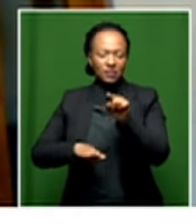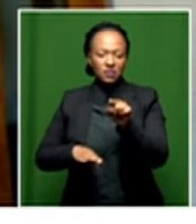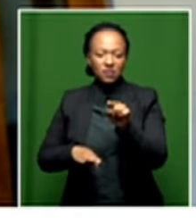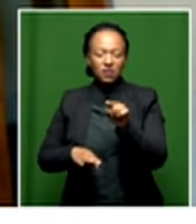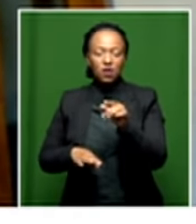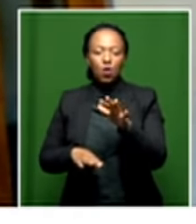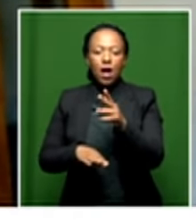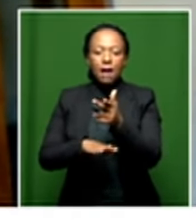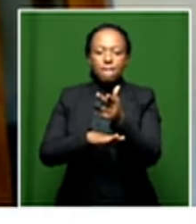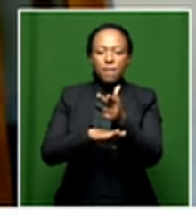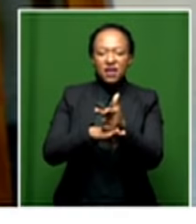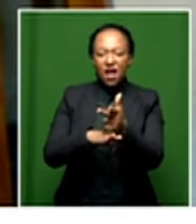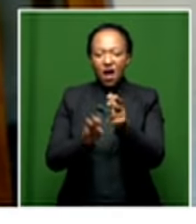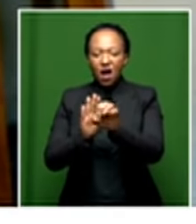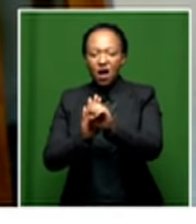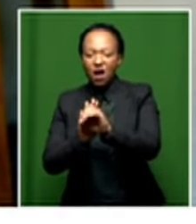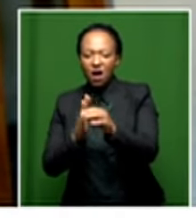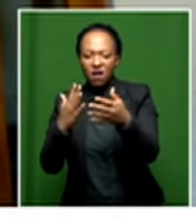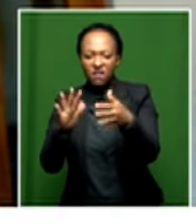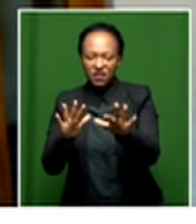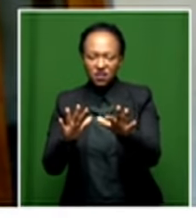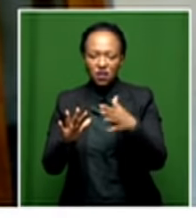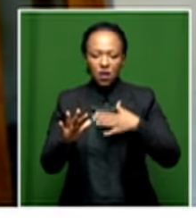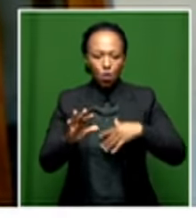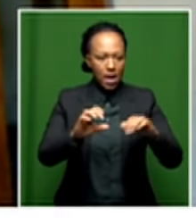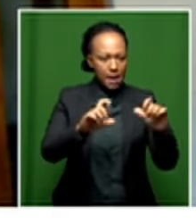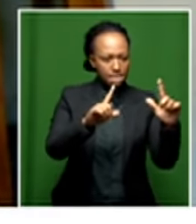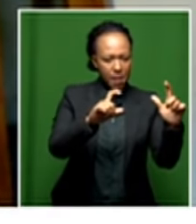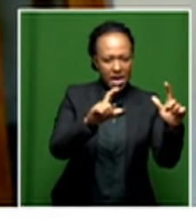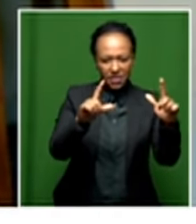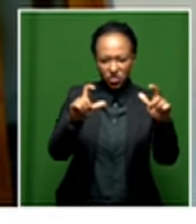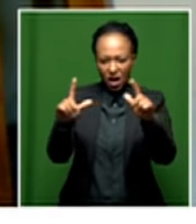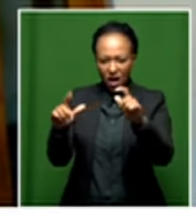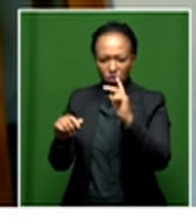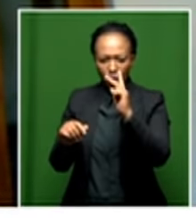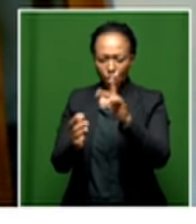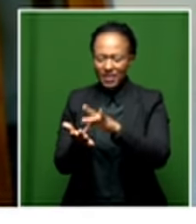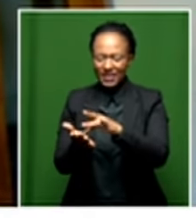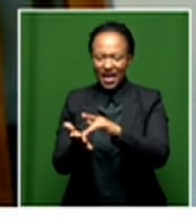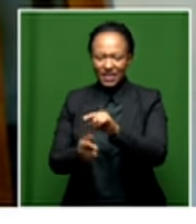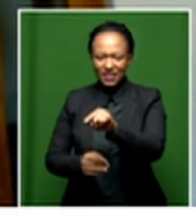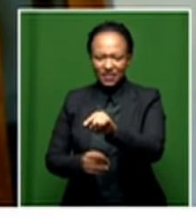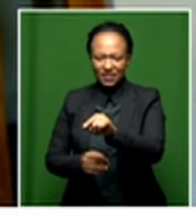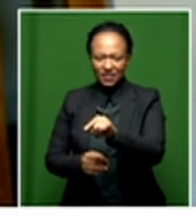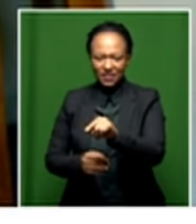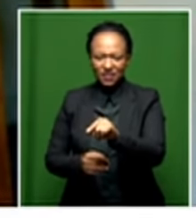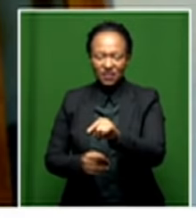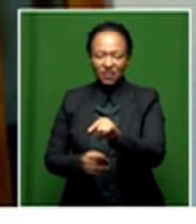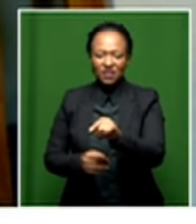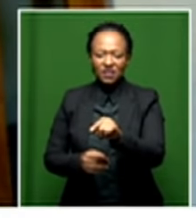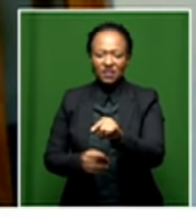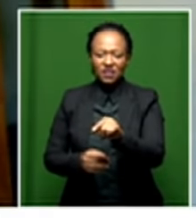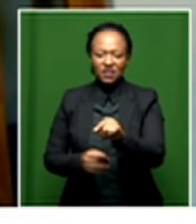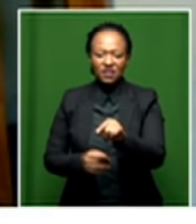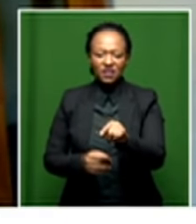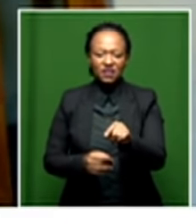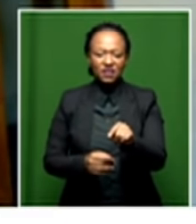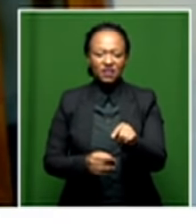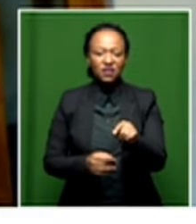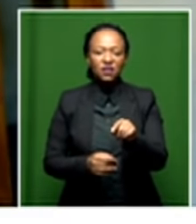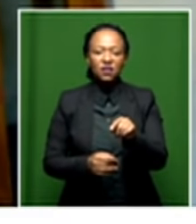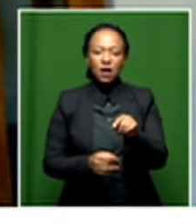and the media, everyone wants to take pictures and look at the sites, but there was quite